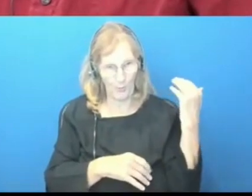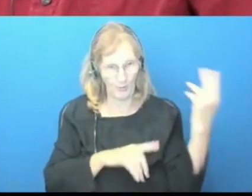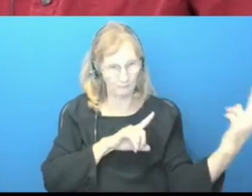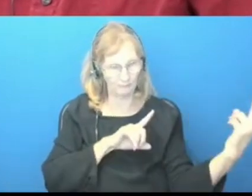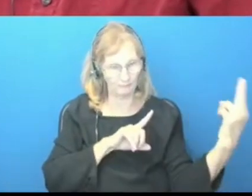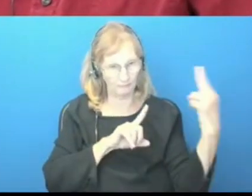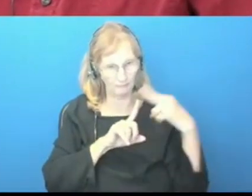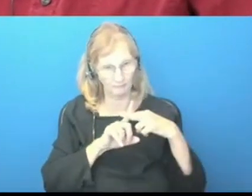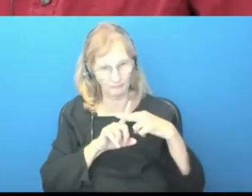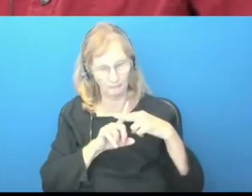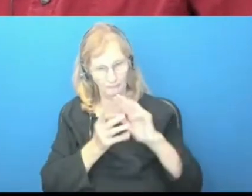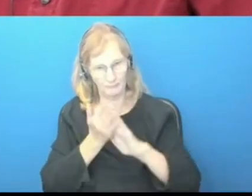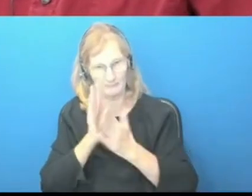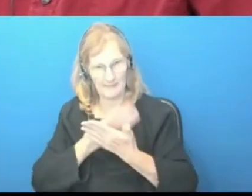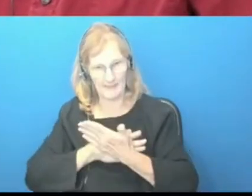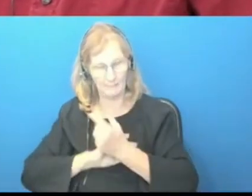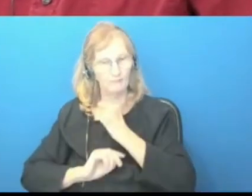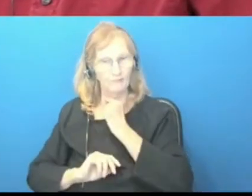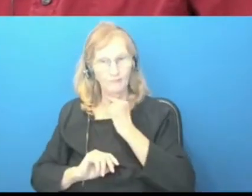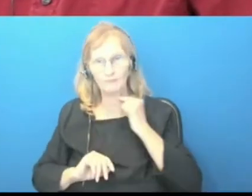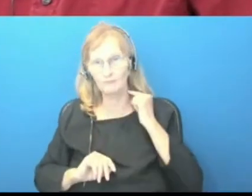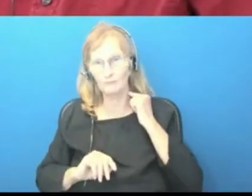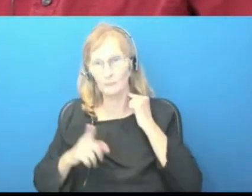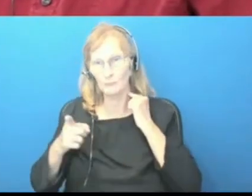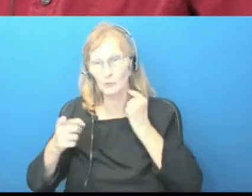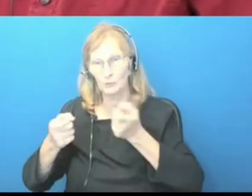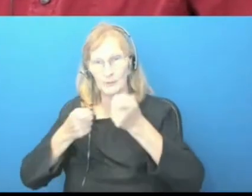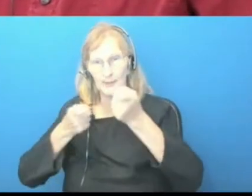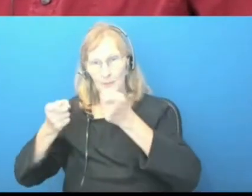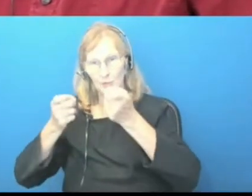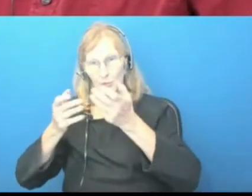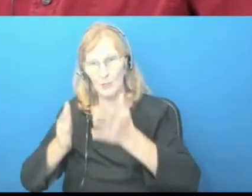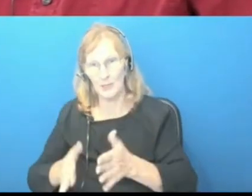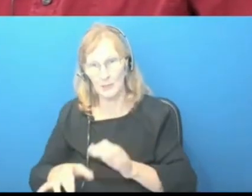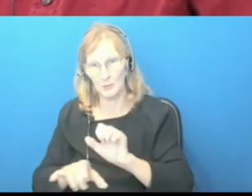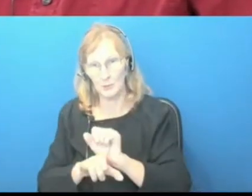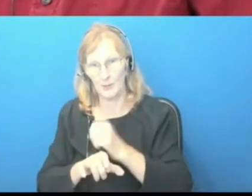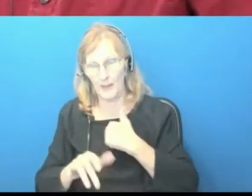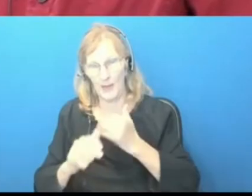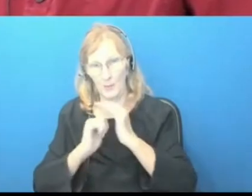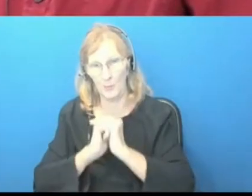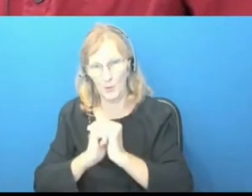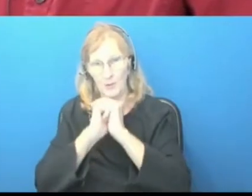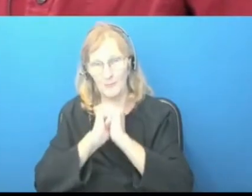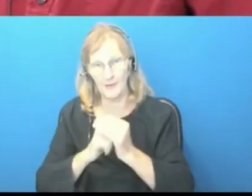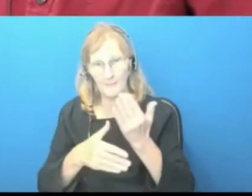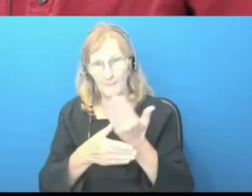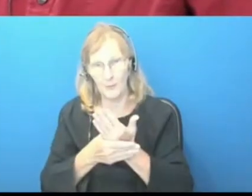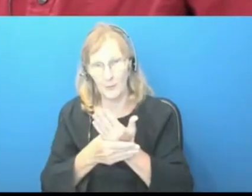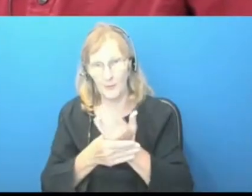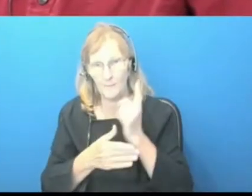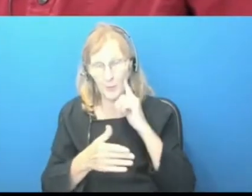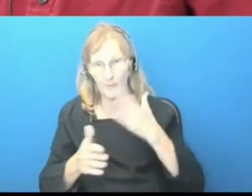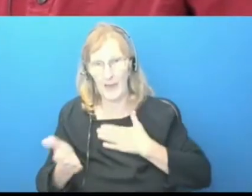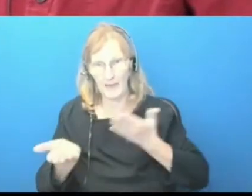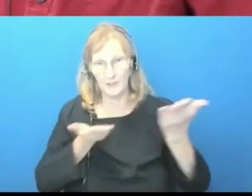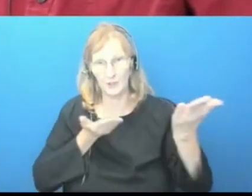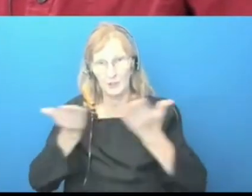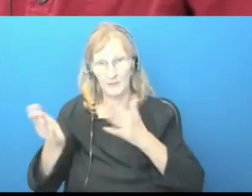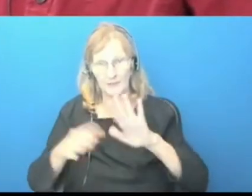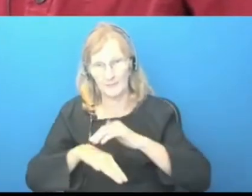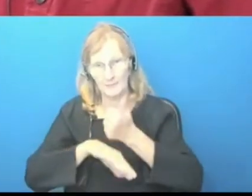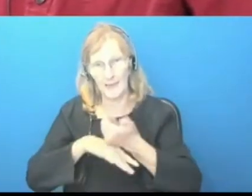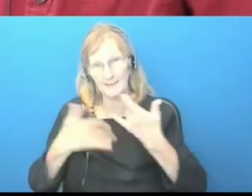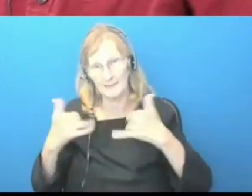worship folders at the time. You were the administrator, and you worked on my worship folder for my ordination service, and I still have